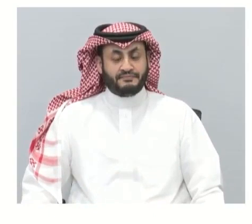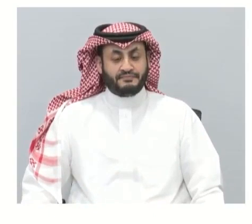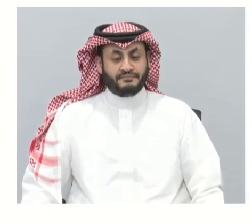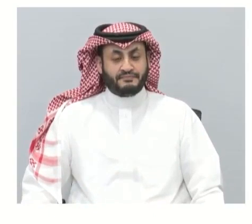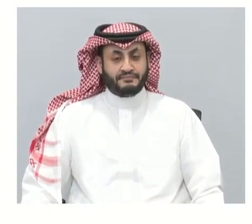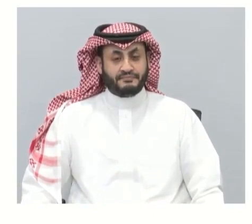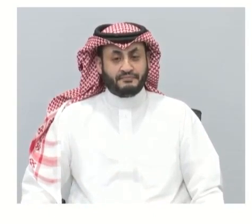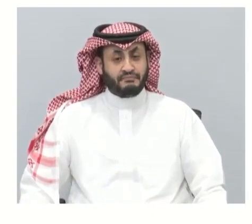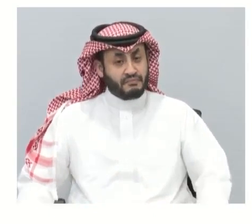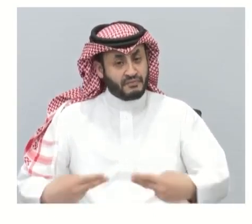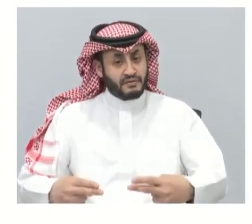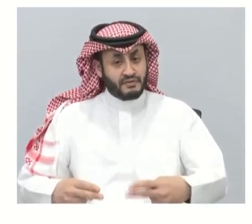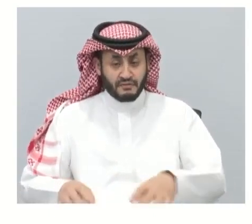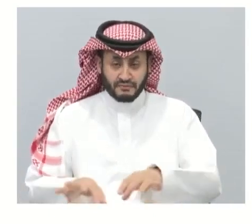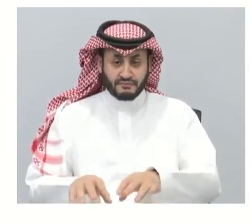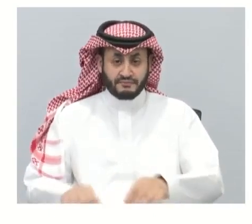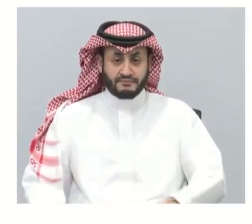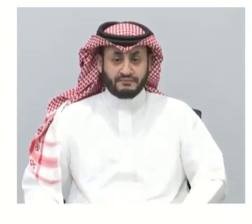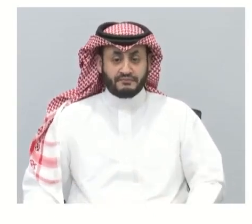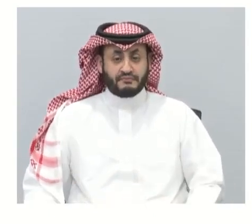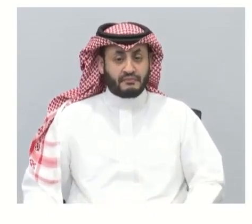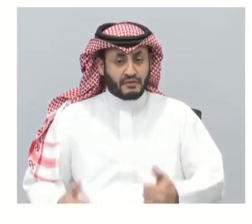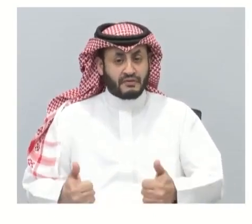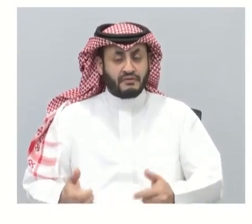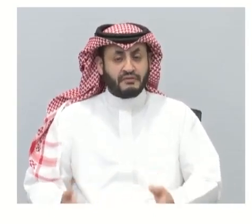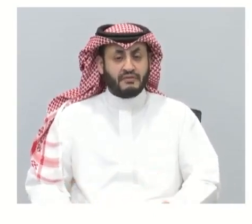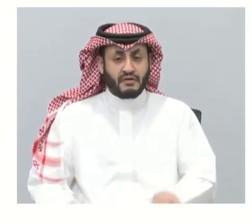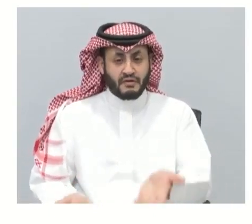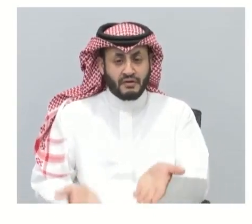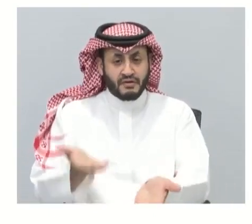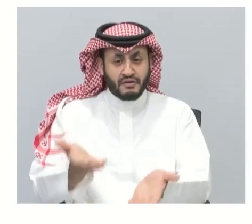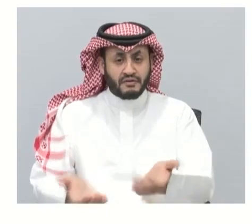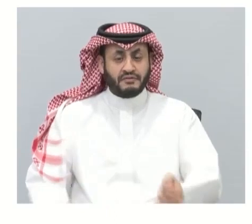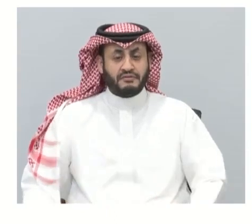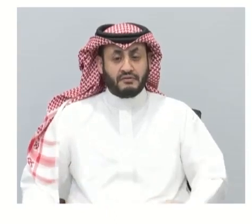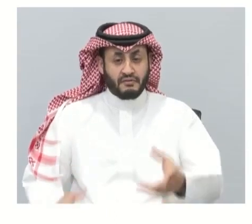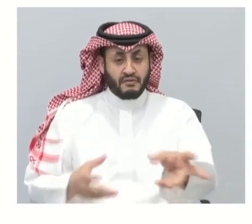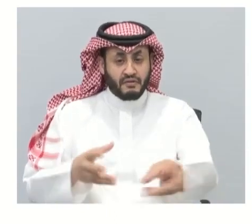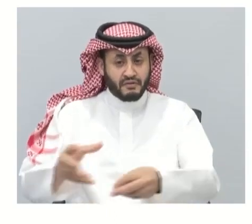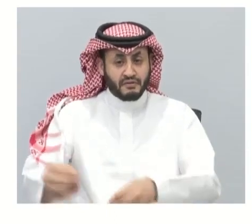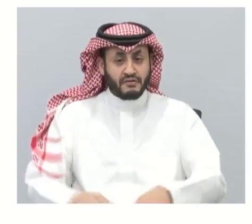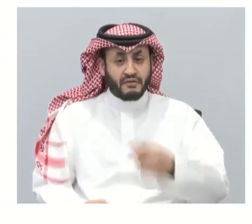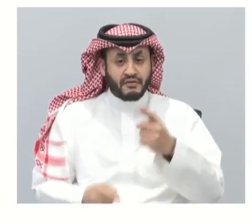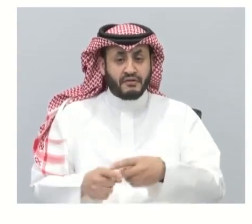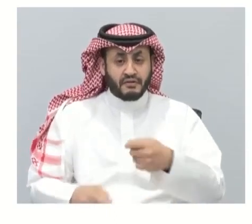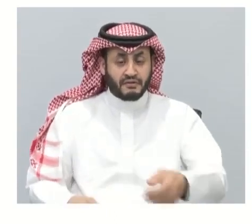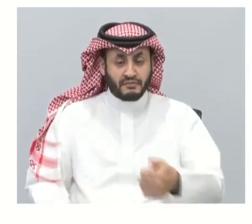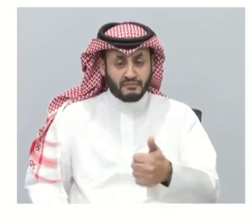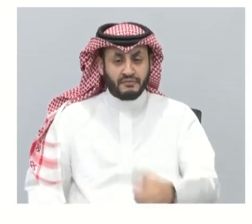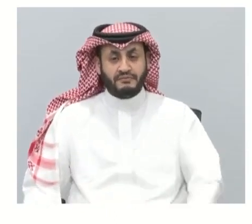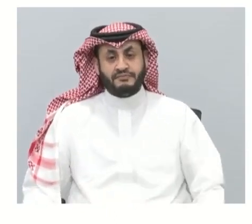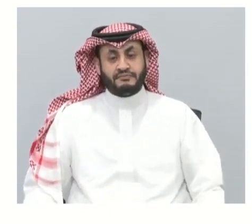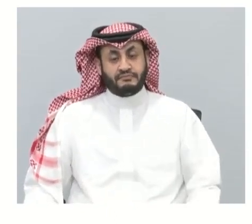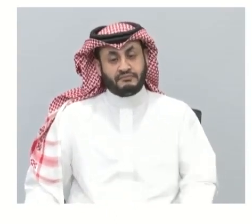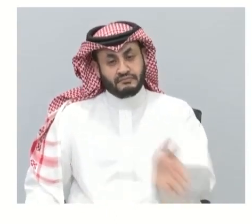I agree that computers and the internet are valuable tools that provide access to information quickly and efficiently. On the